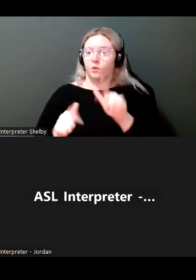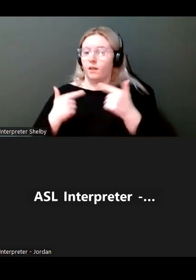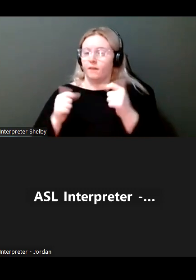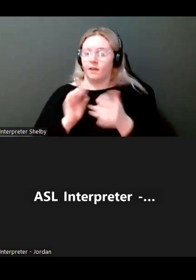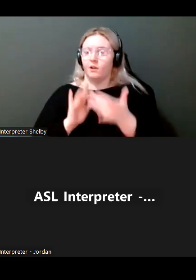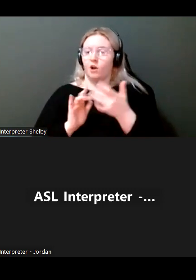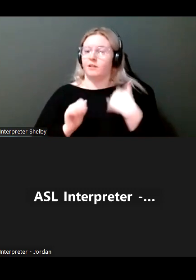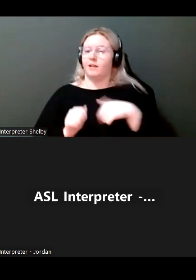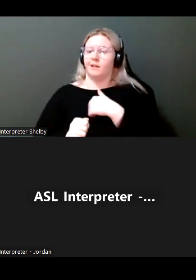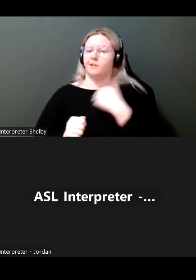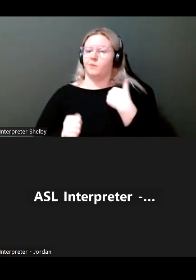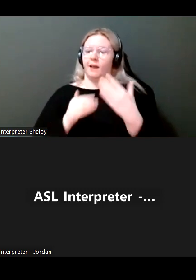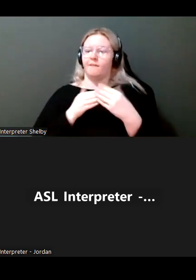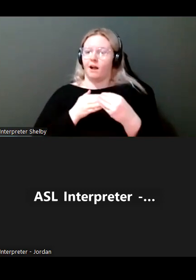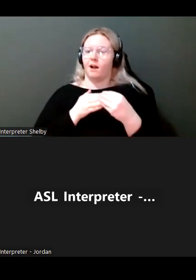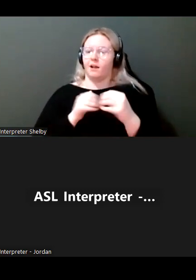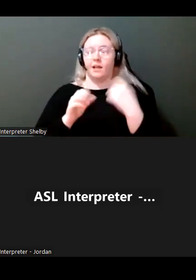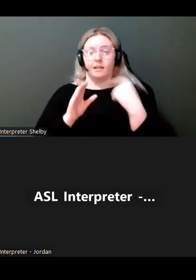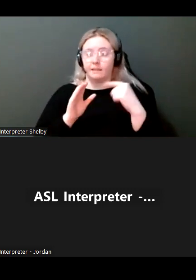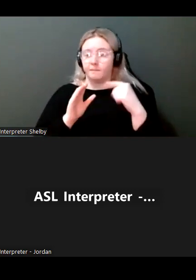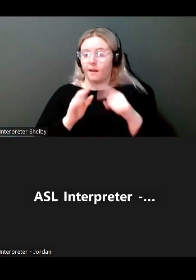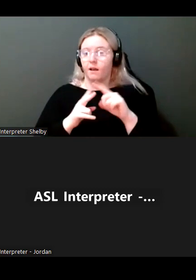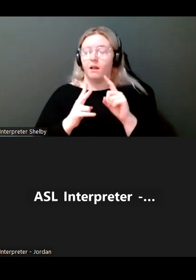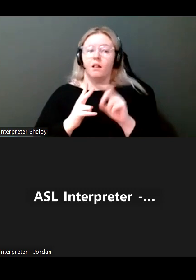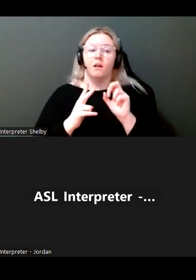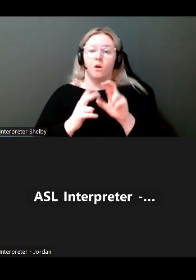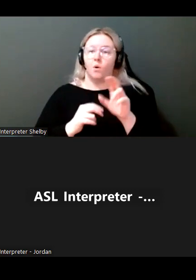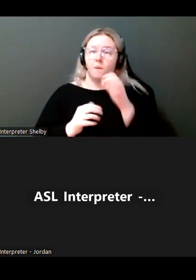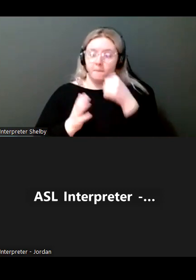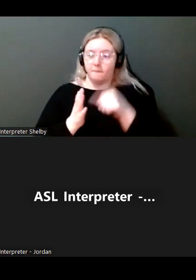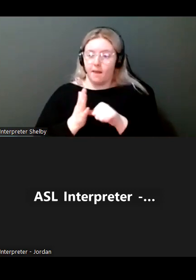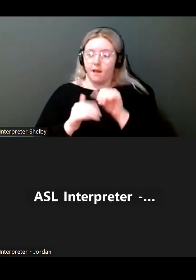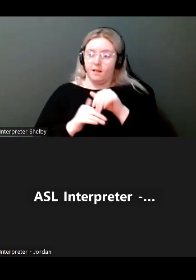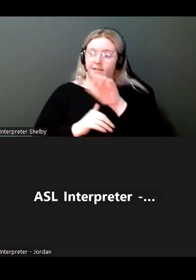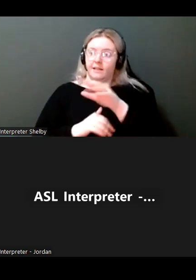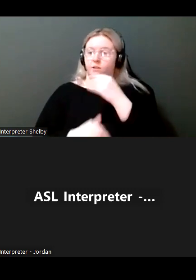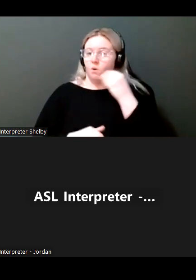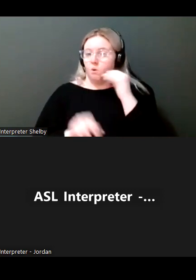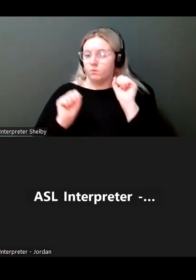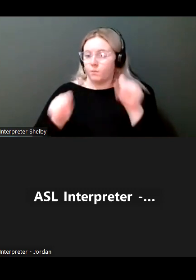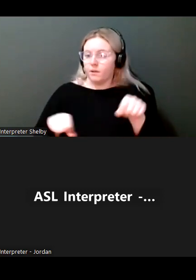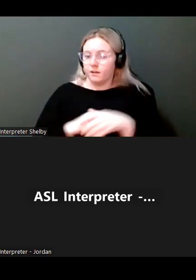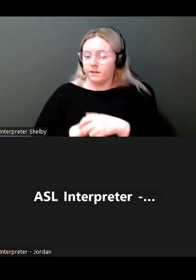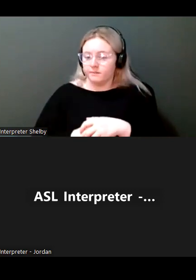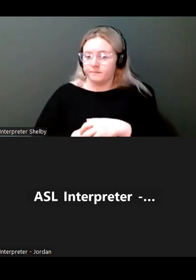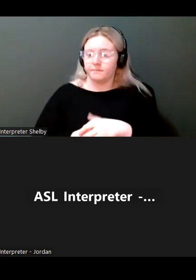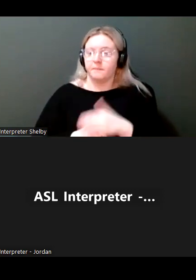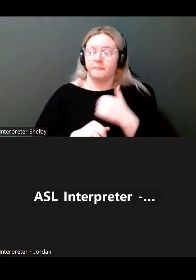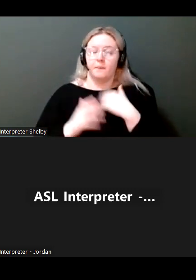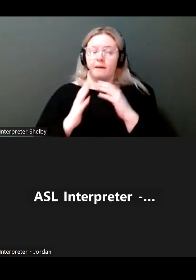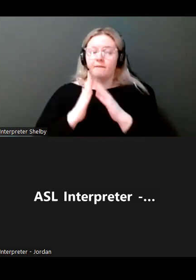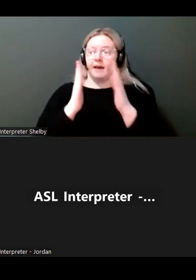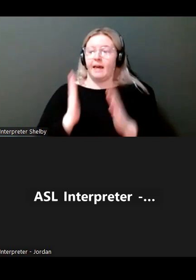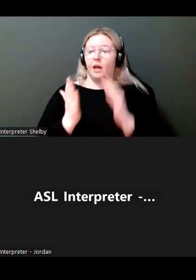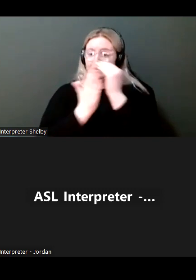guide that we can either email it to you or physically mail it to your address. We have the housing lists